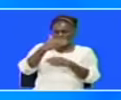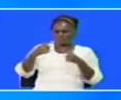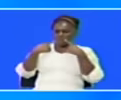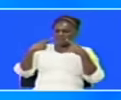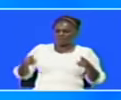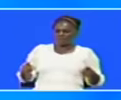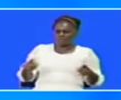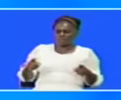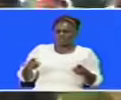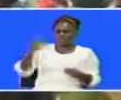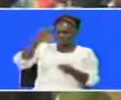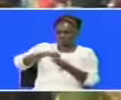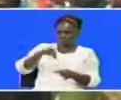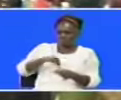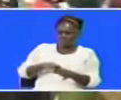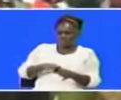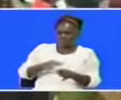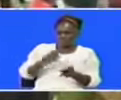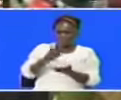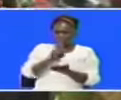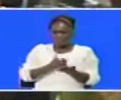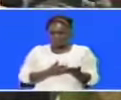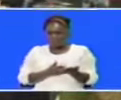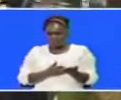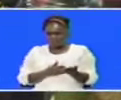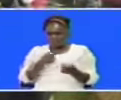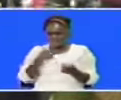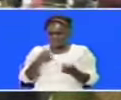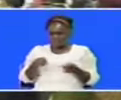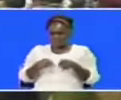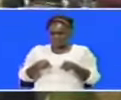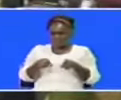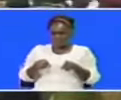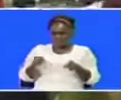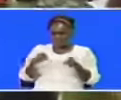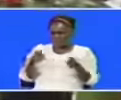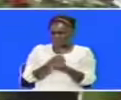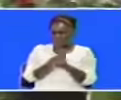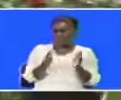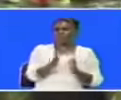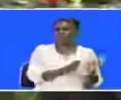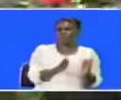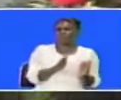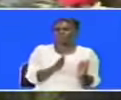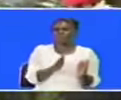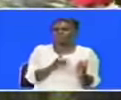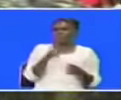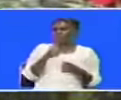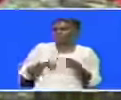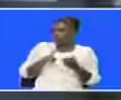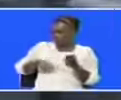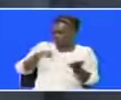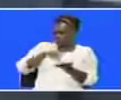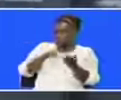of the election results. Some said it was spontaneous, others said it was meticulously planned. Whatever the case,